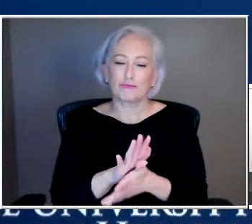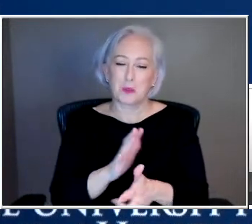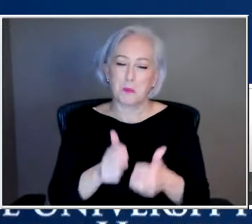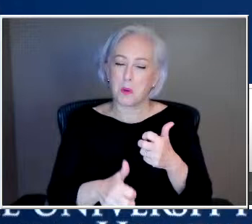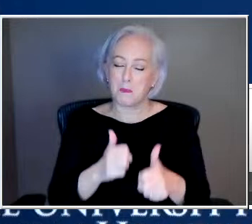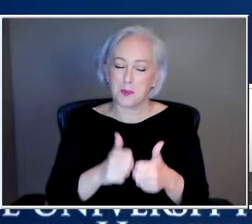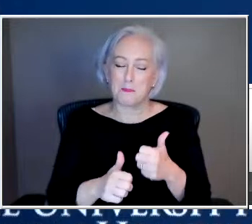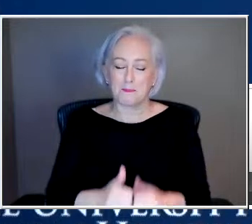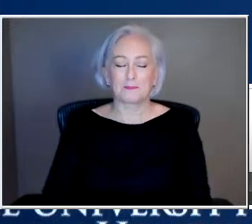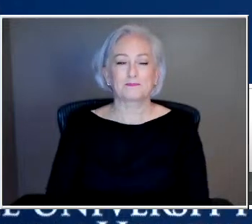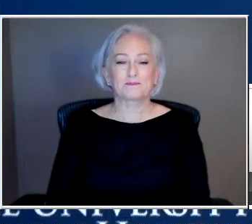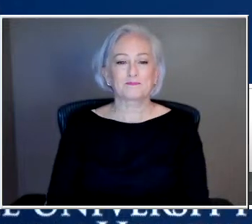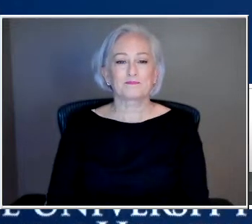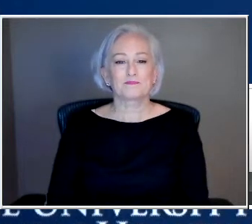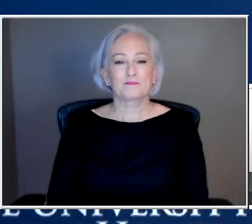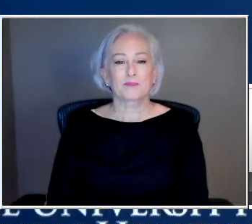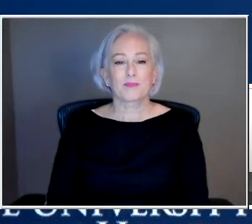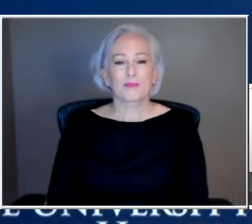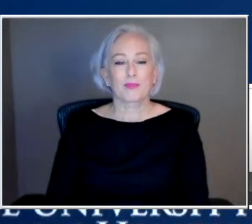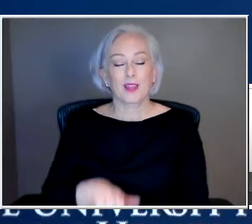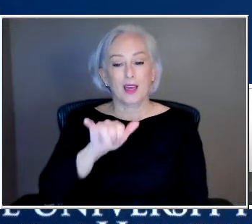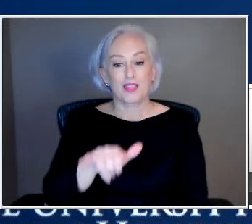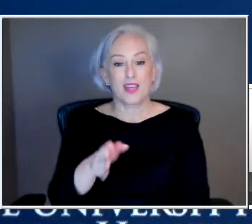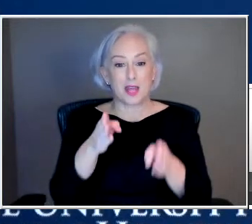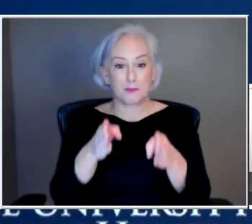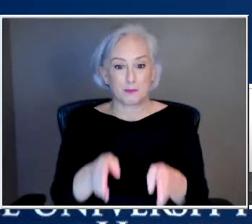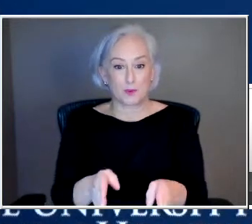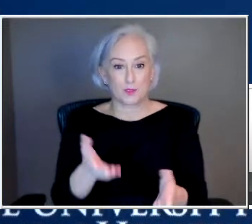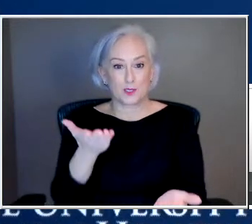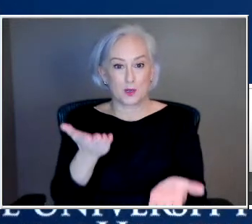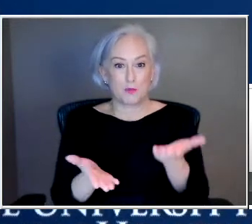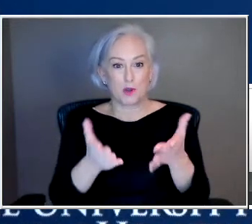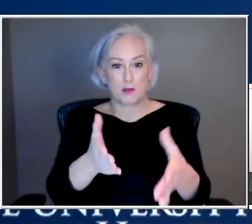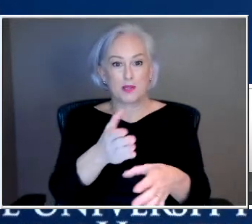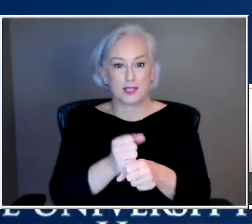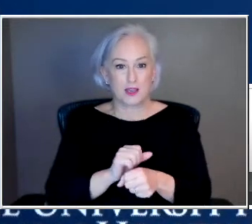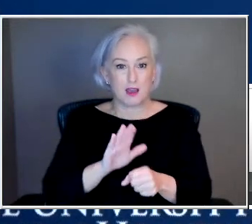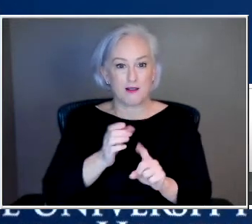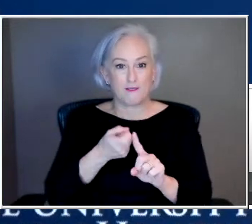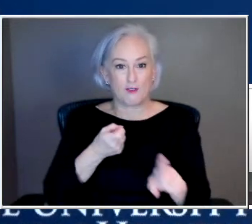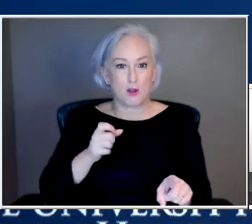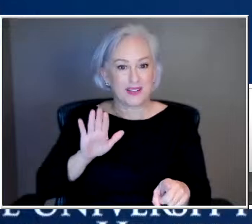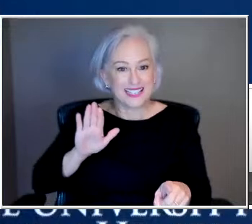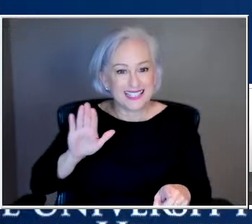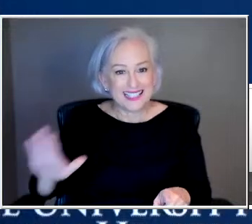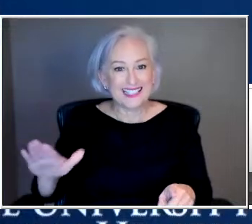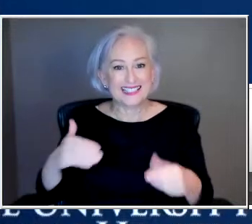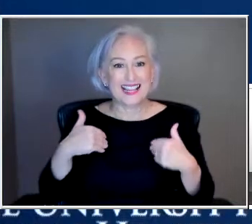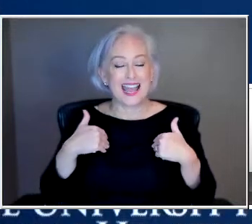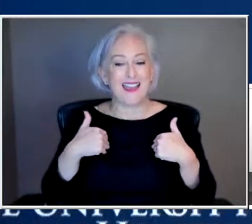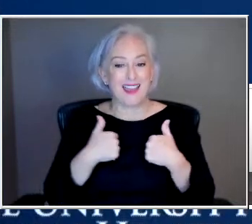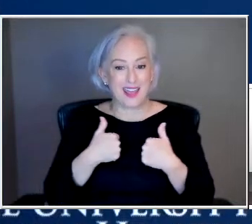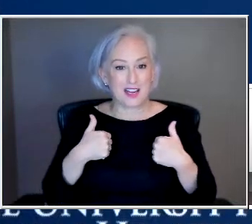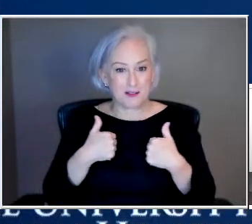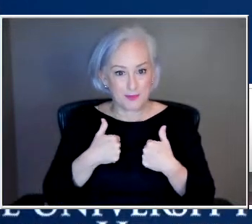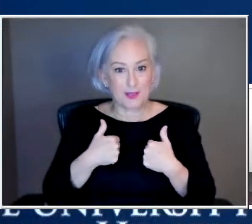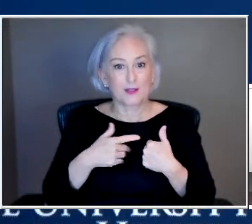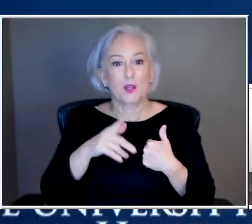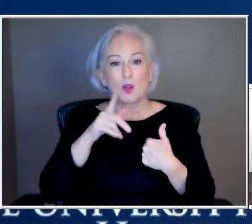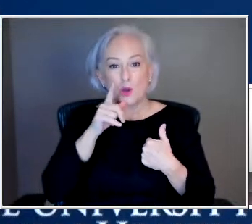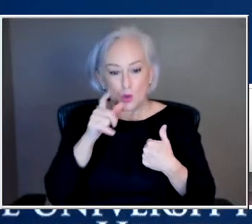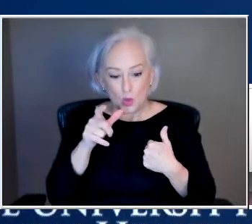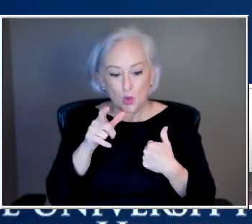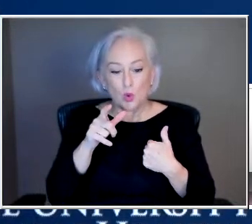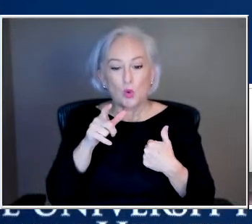person probably got it from his animal that was probably out catching these small rodents, and